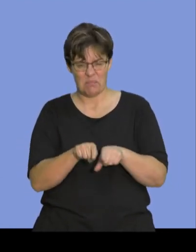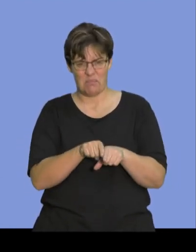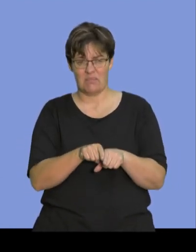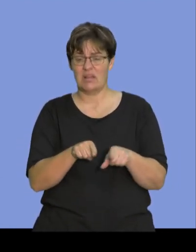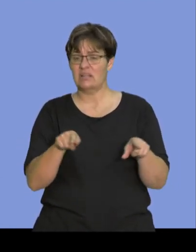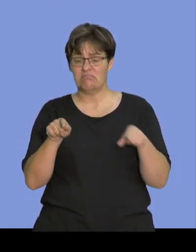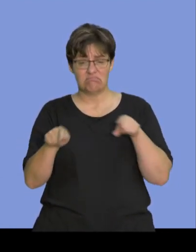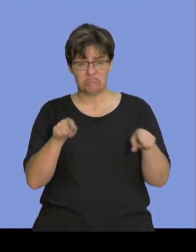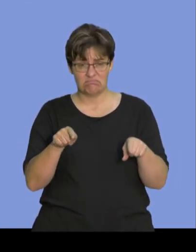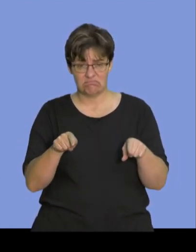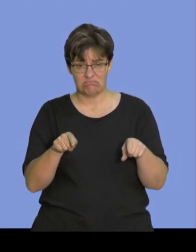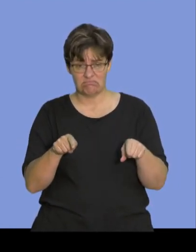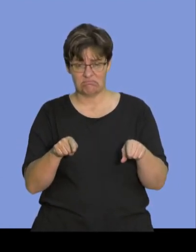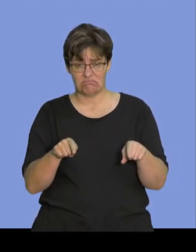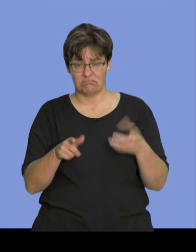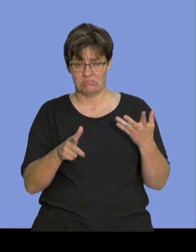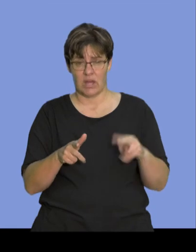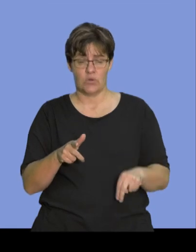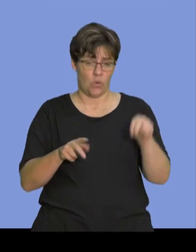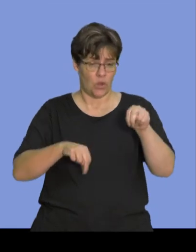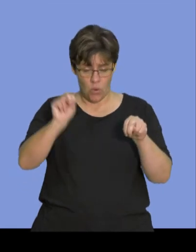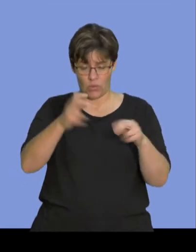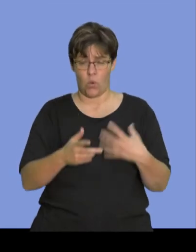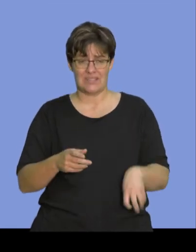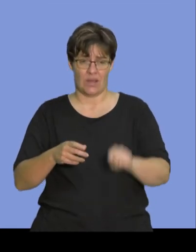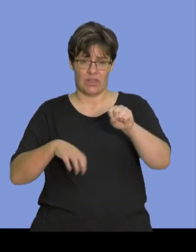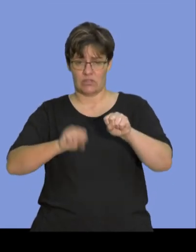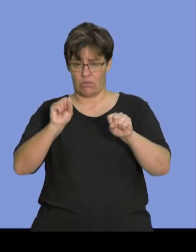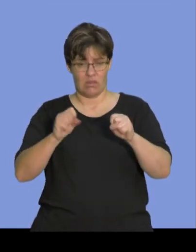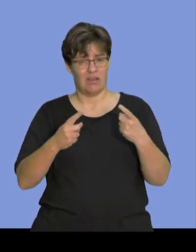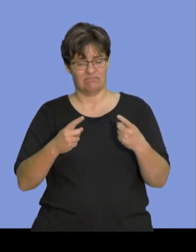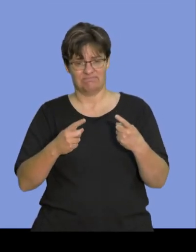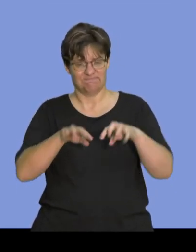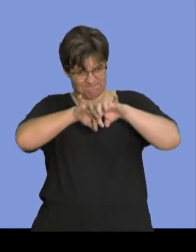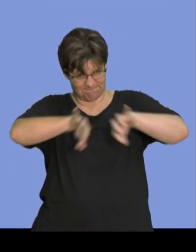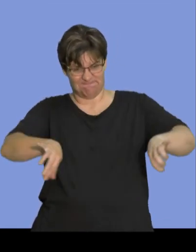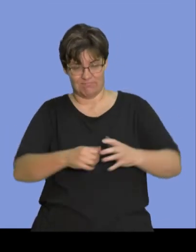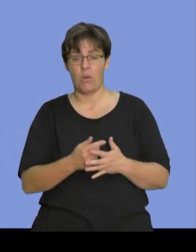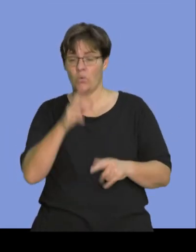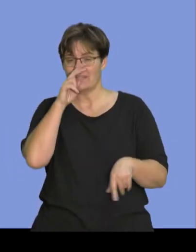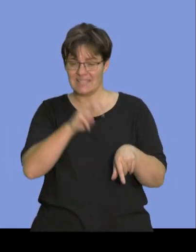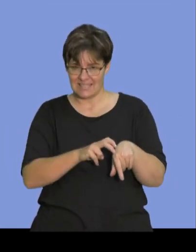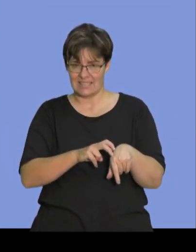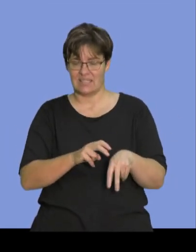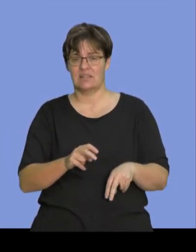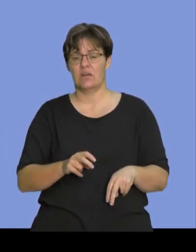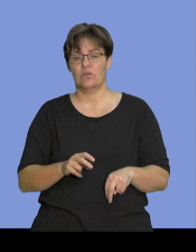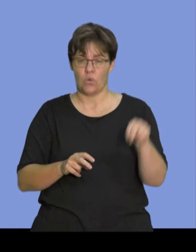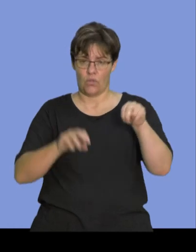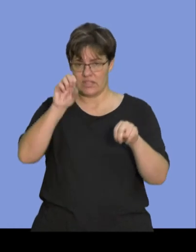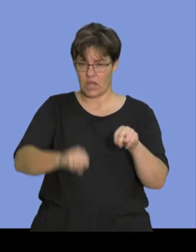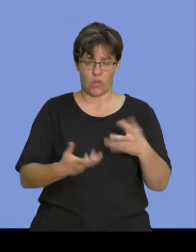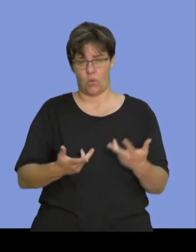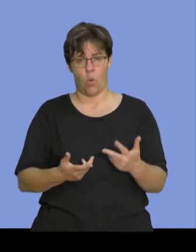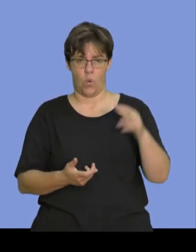like we're seeing similar poles, north and north, or south and south, while opposite is north and south, or south and north. The